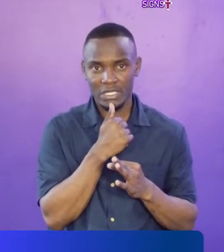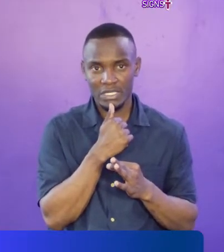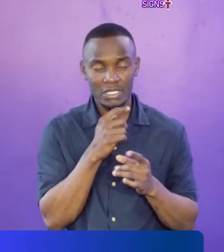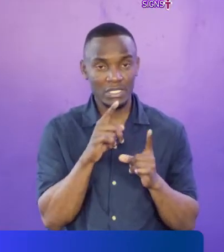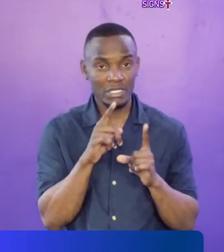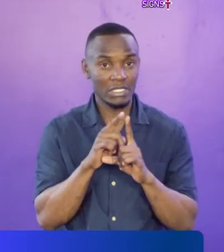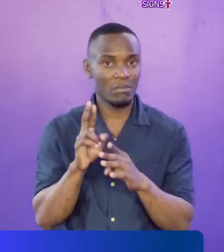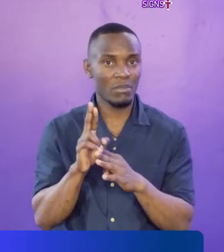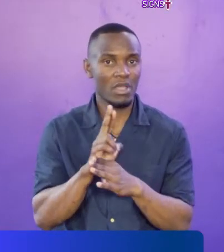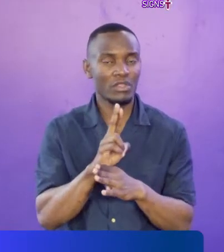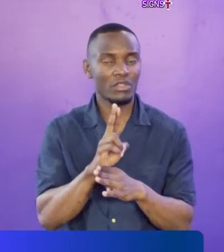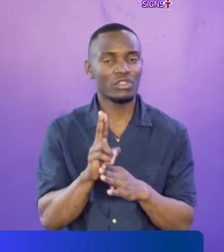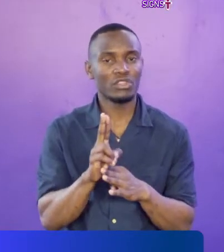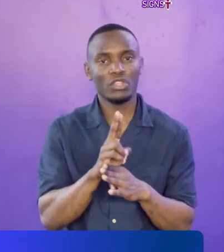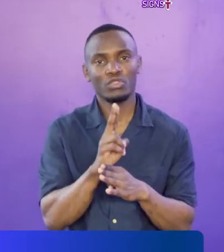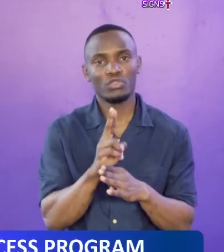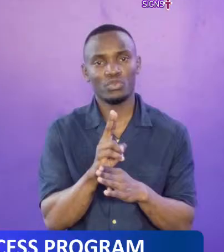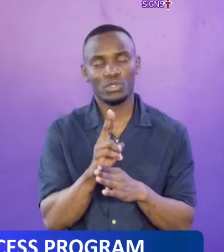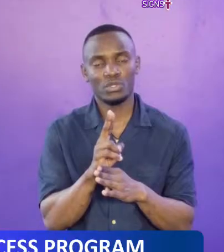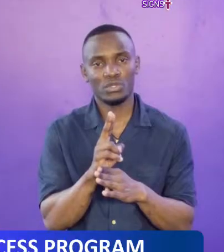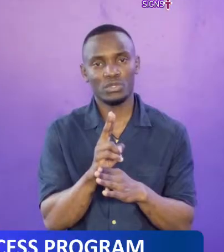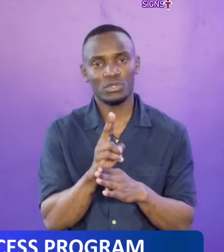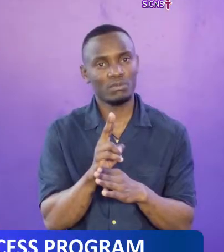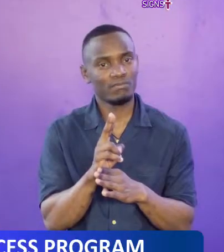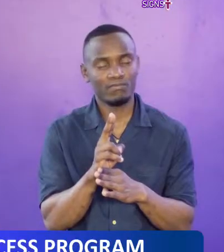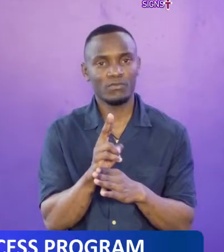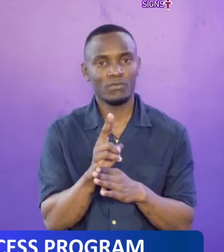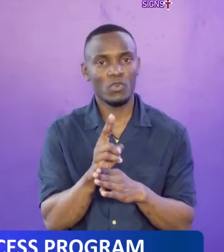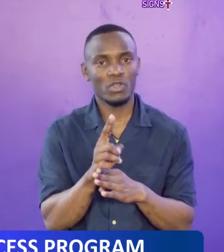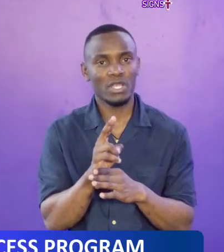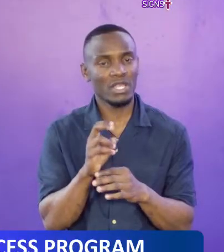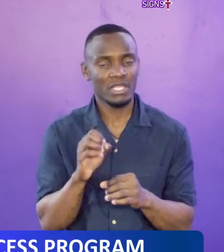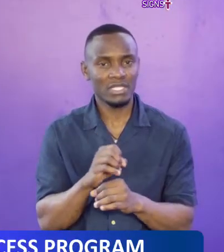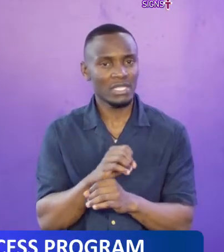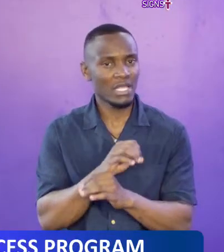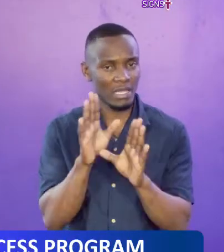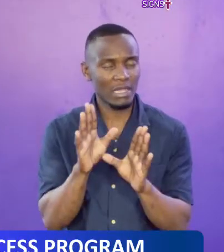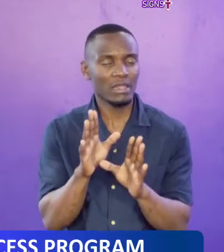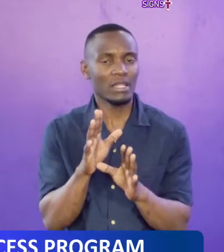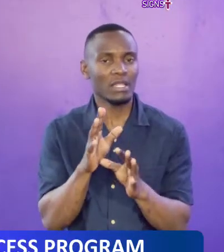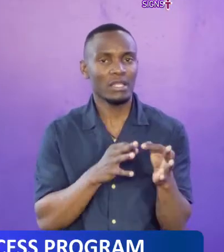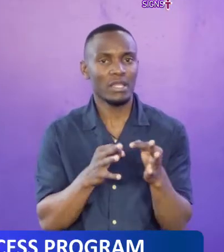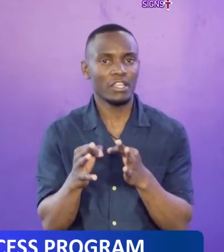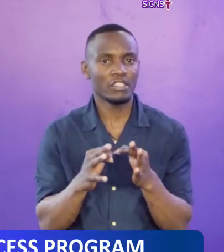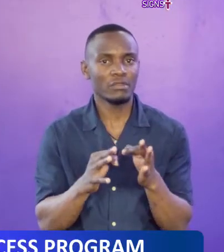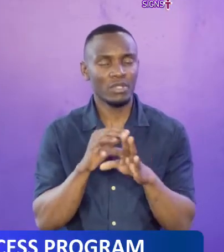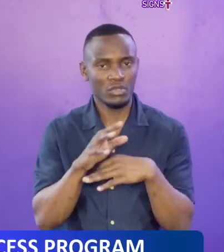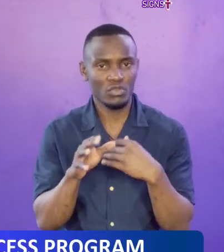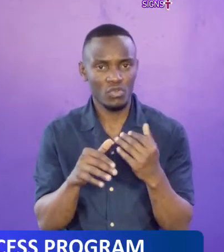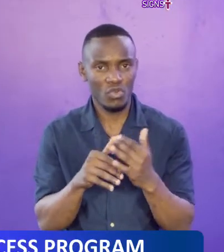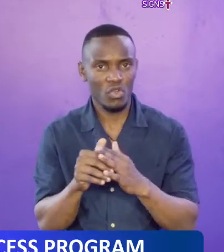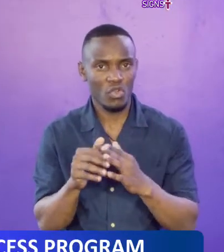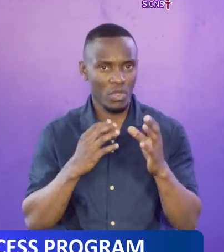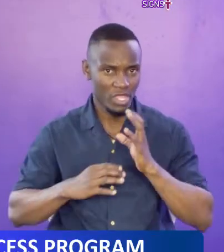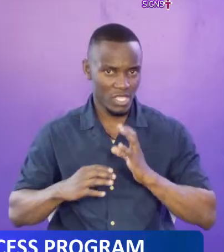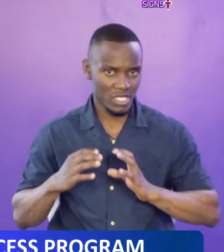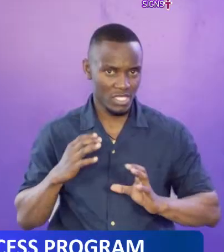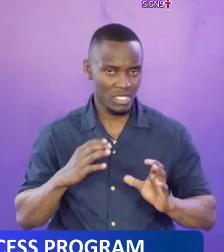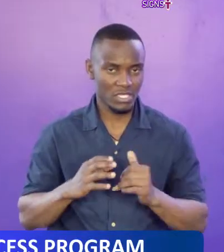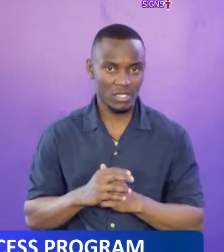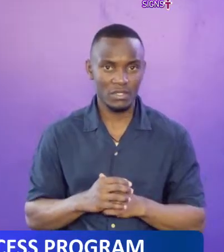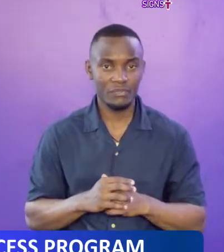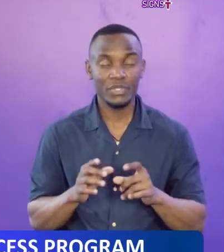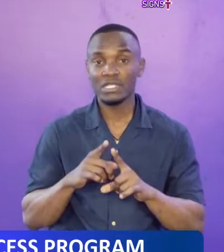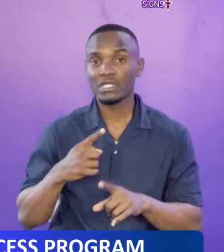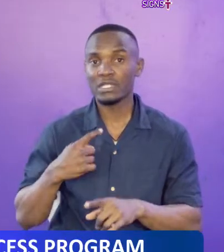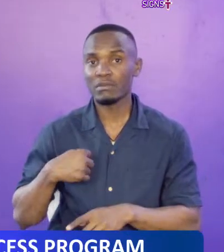usage is very well explained to the users. As we say,